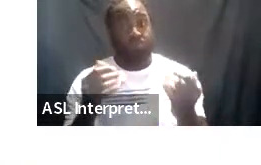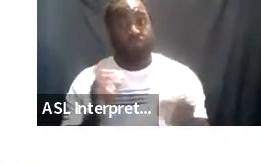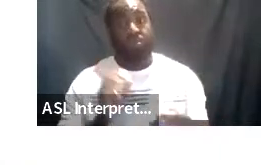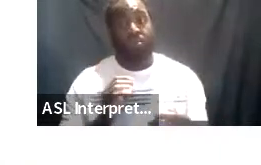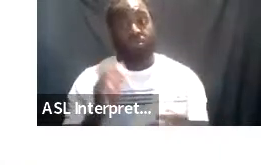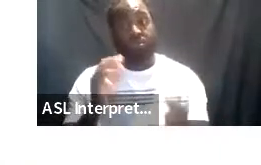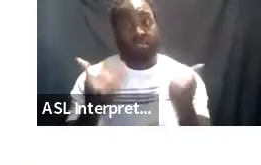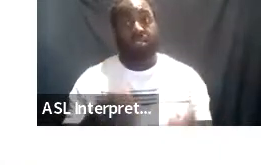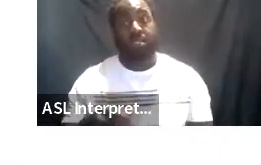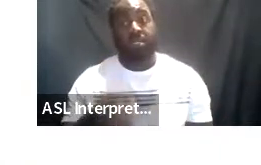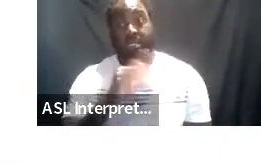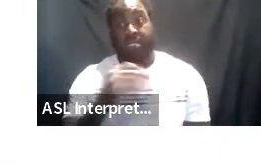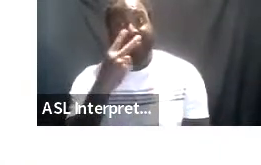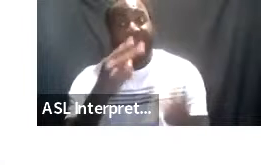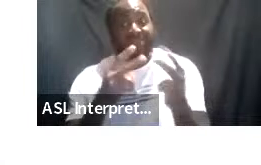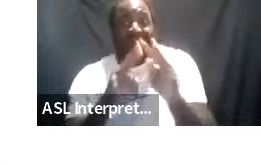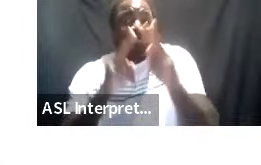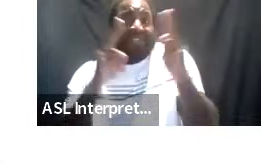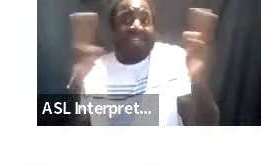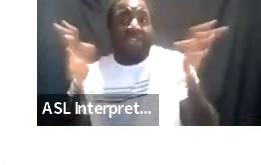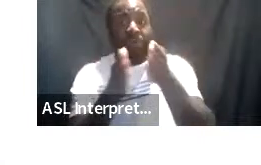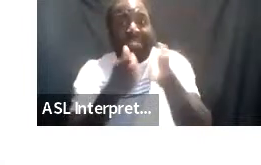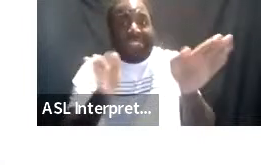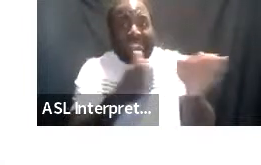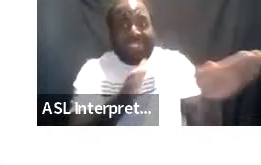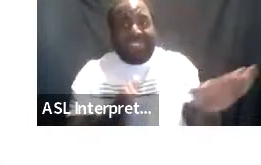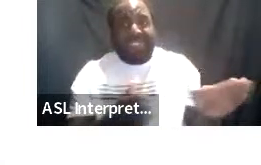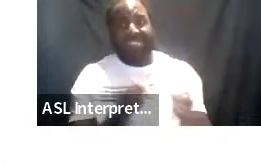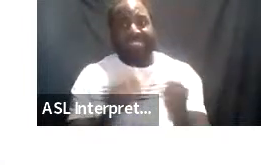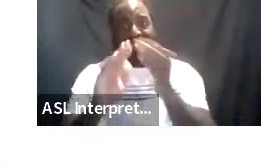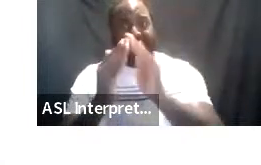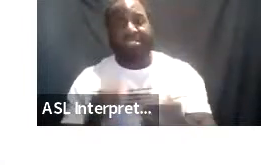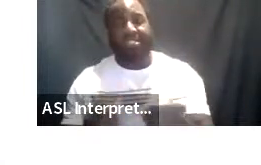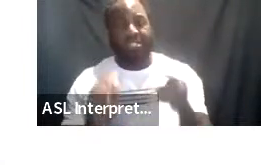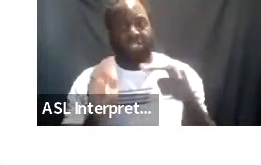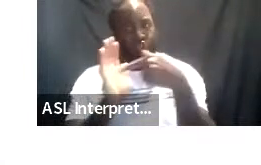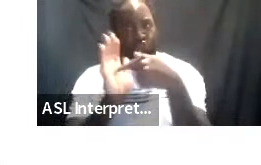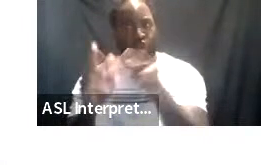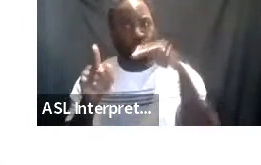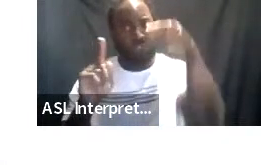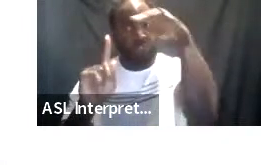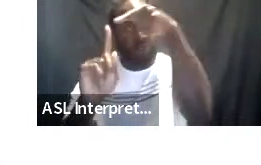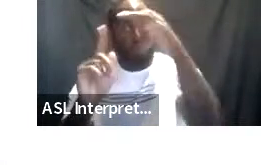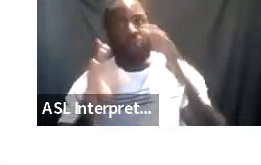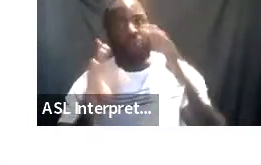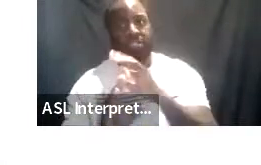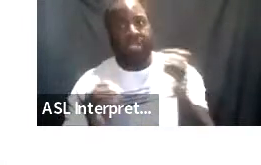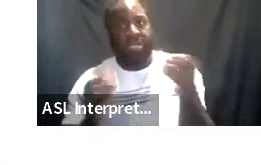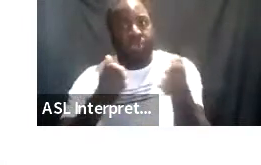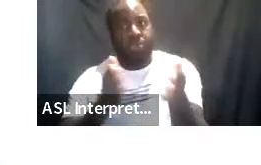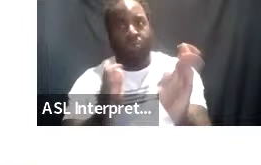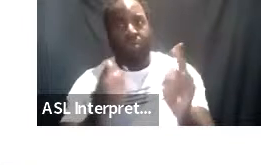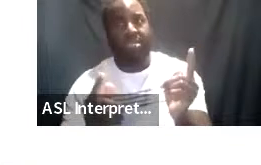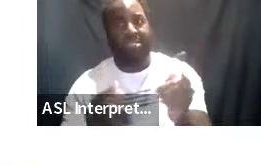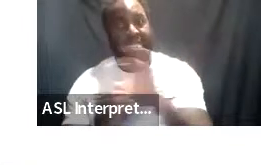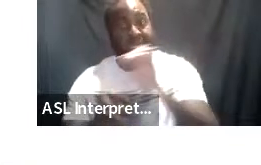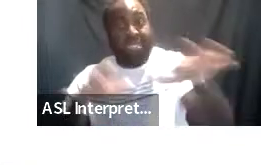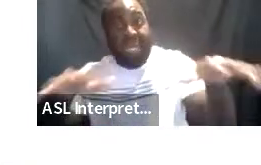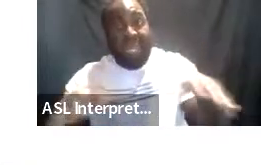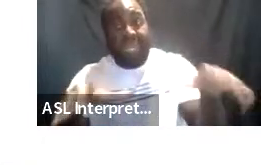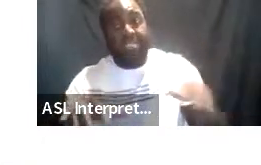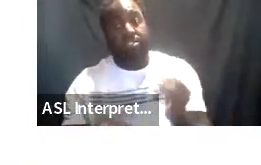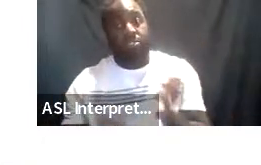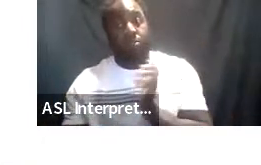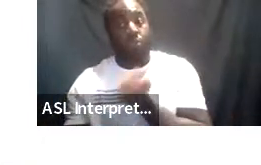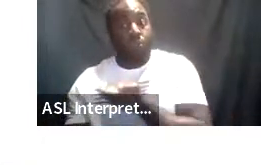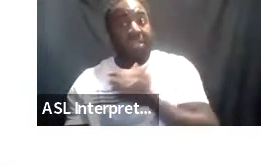very segregated city. And it outlines goals and strategies and concrete actions that we as a city